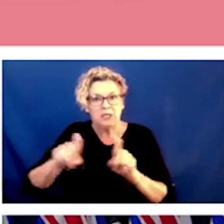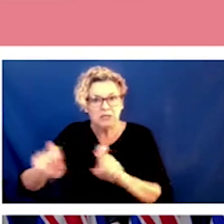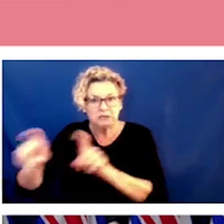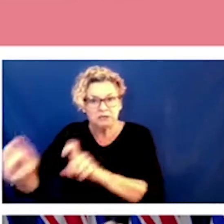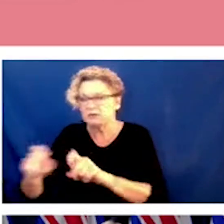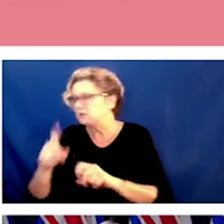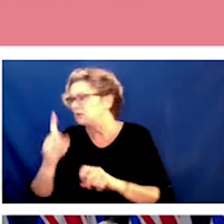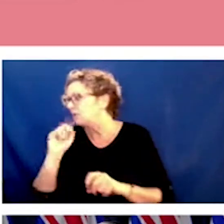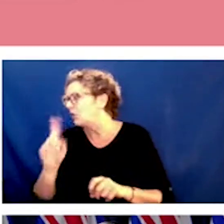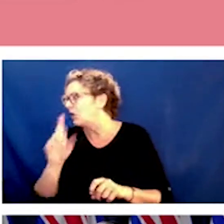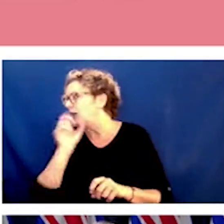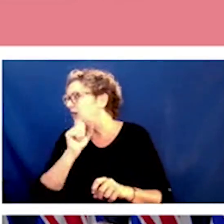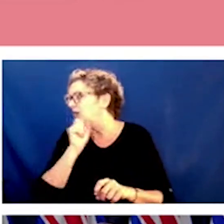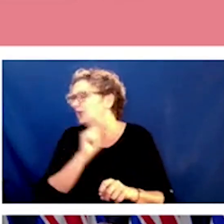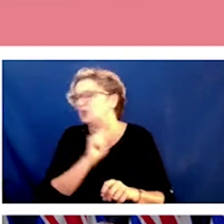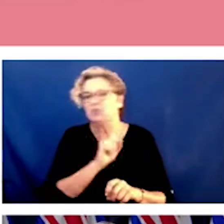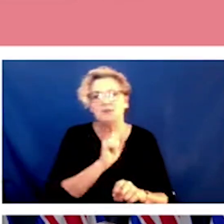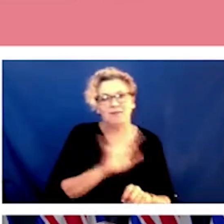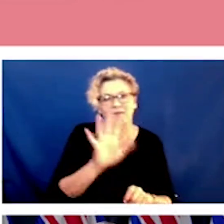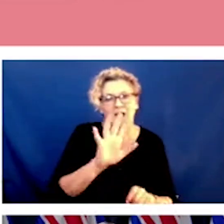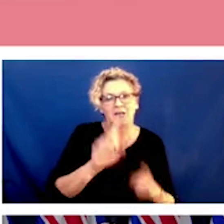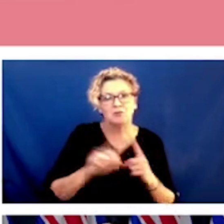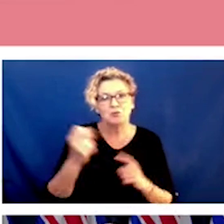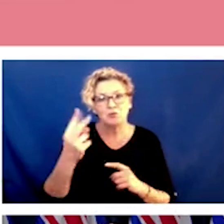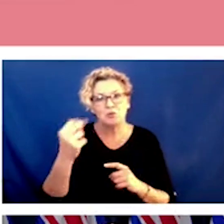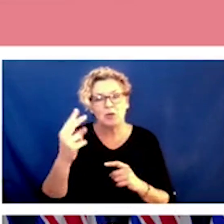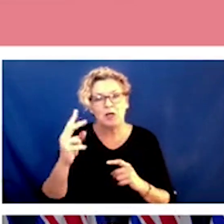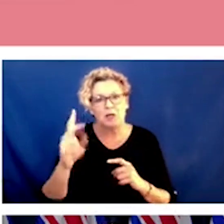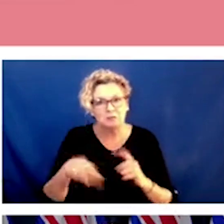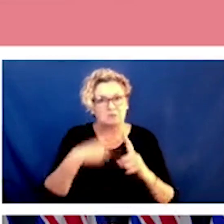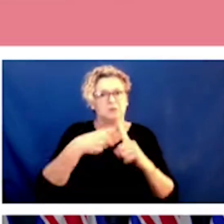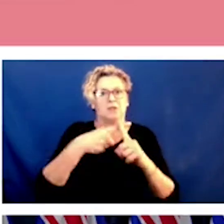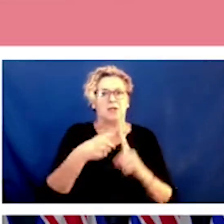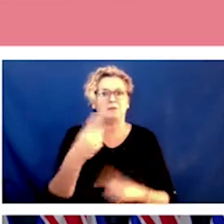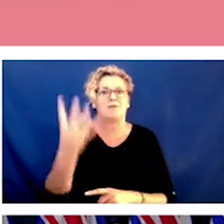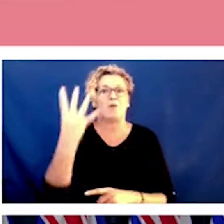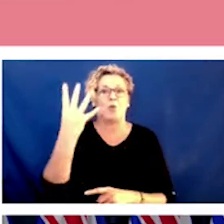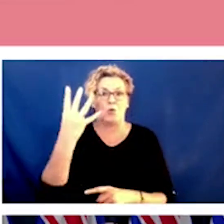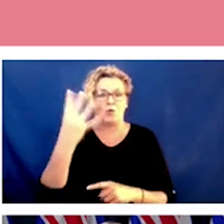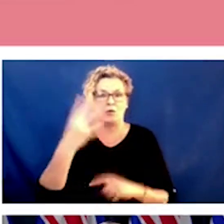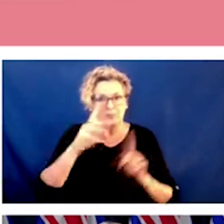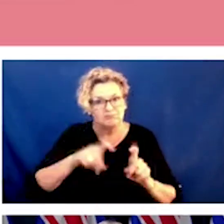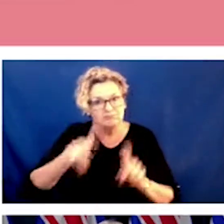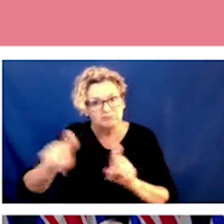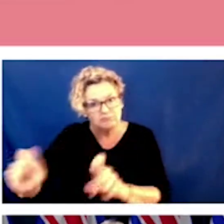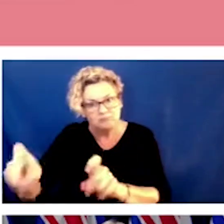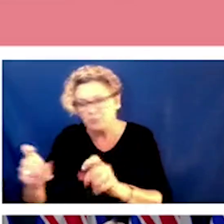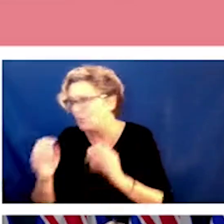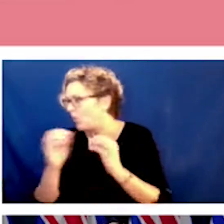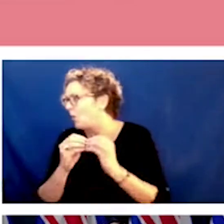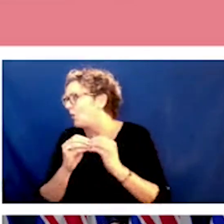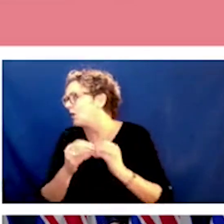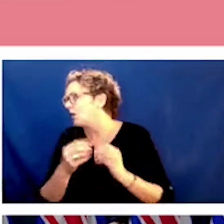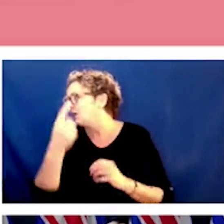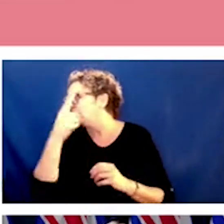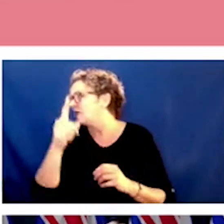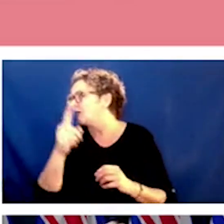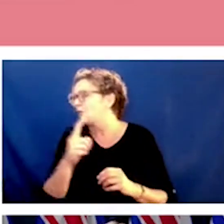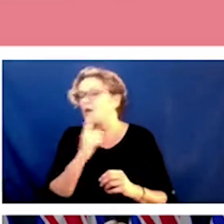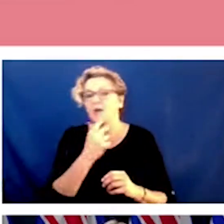what we're not seeing is schools amplifying transmission in the community. Our testing rates, however, have gone